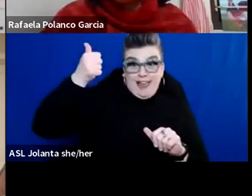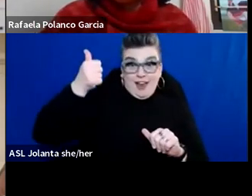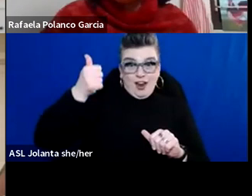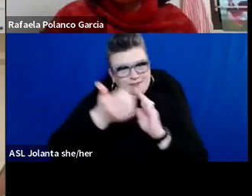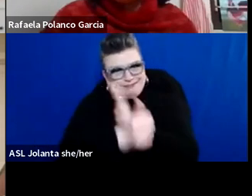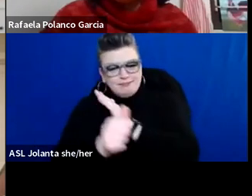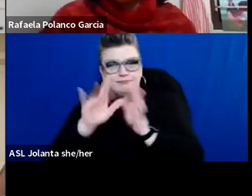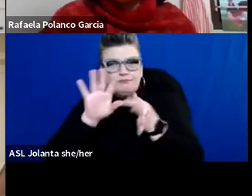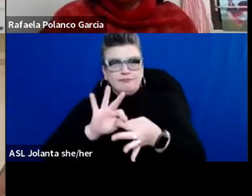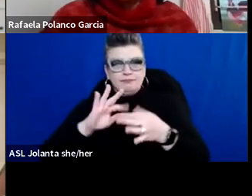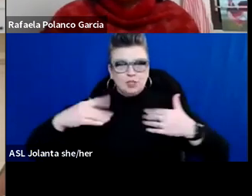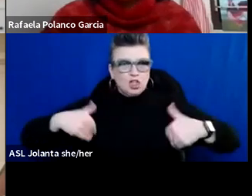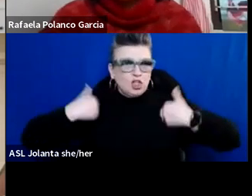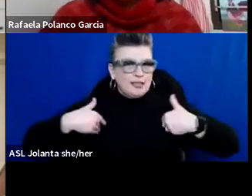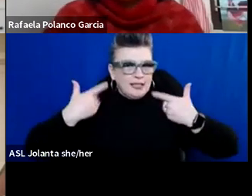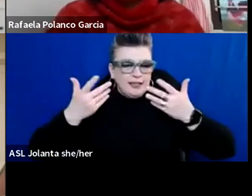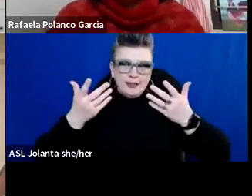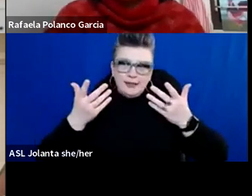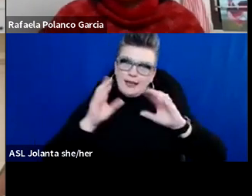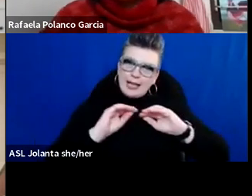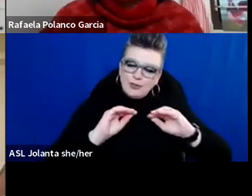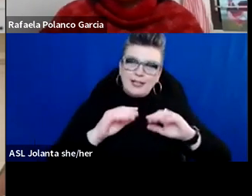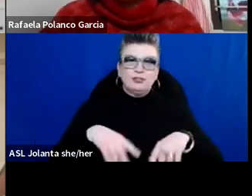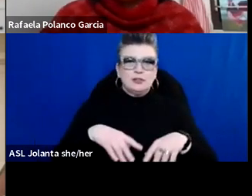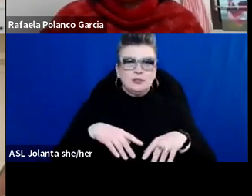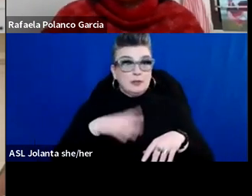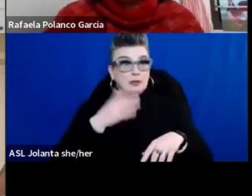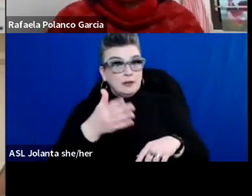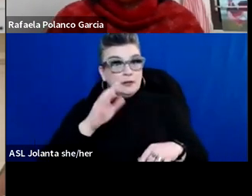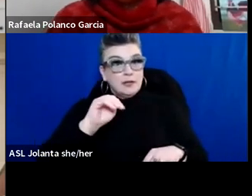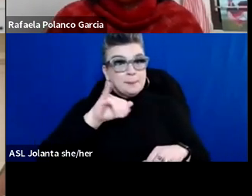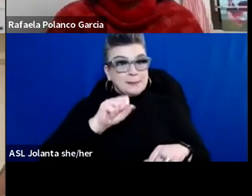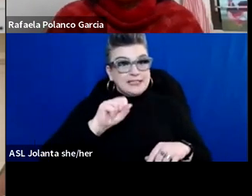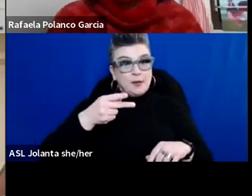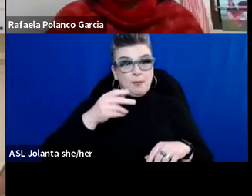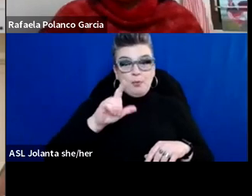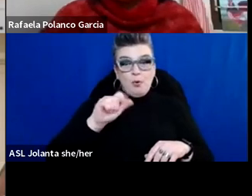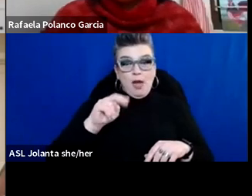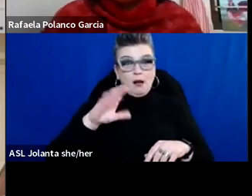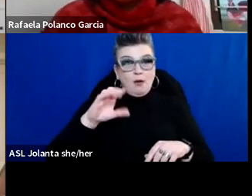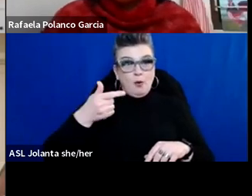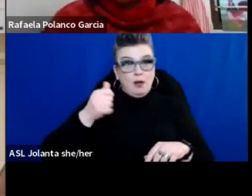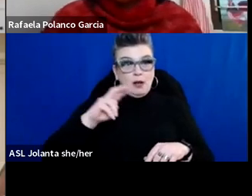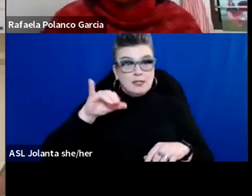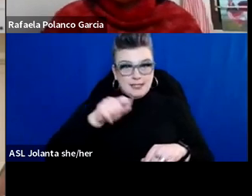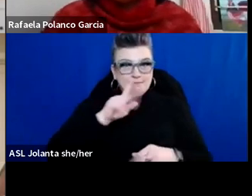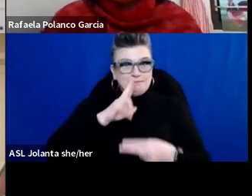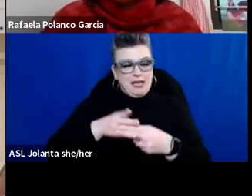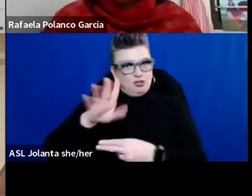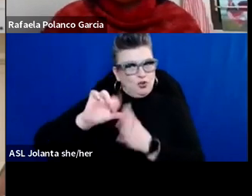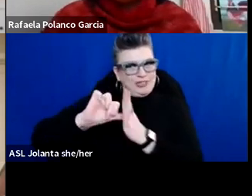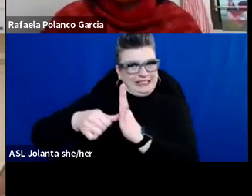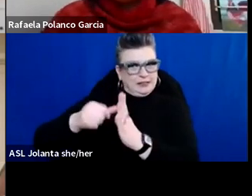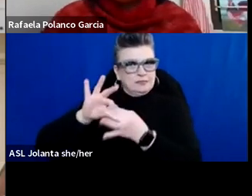get her input and particularly your emperor says miss polanco garcia pointed out your emphasis on inclusion